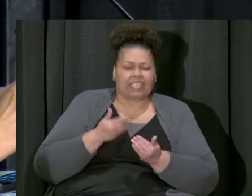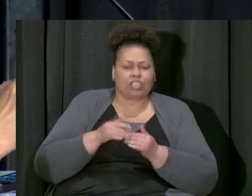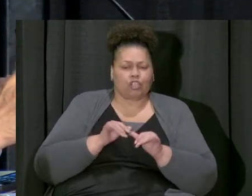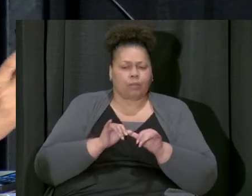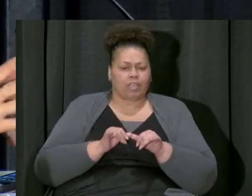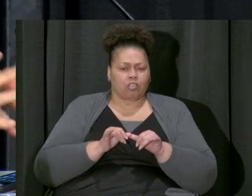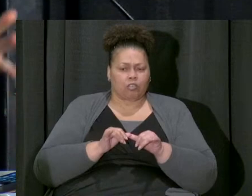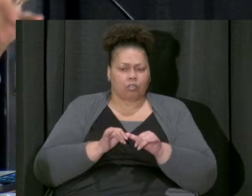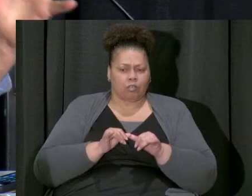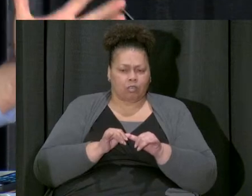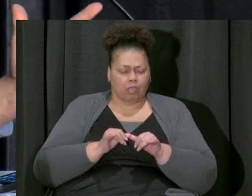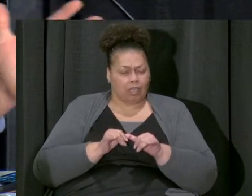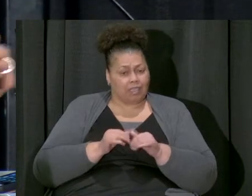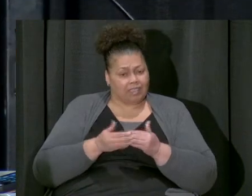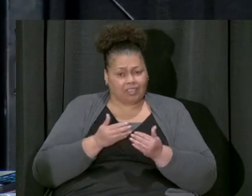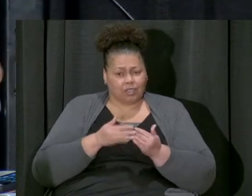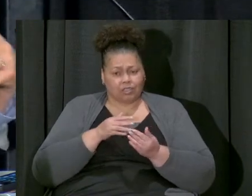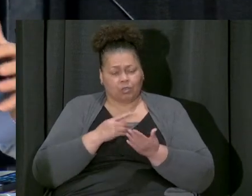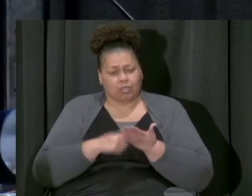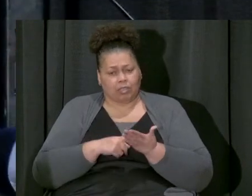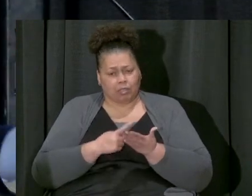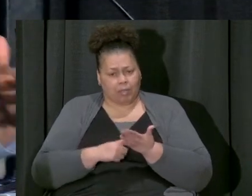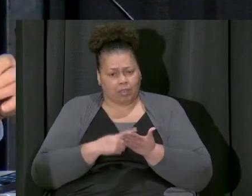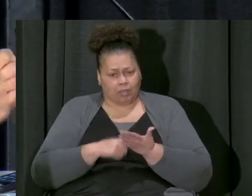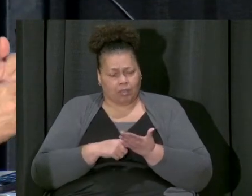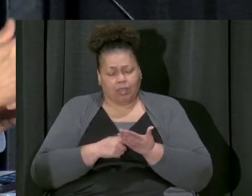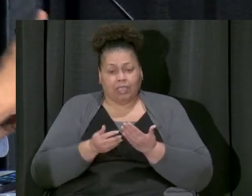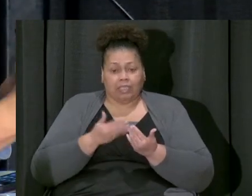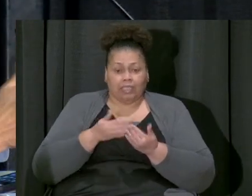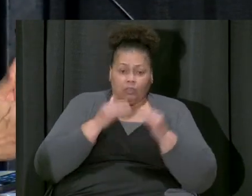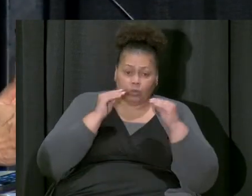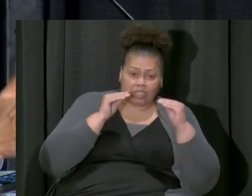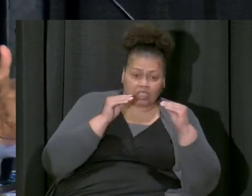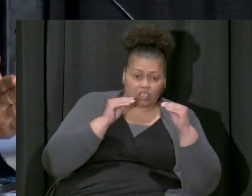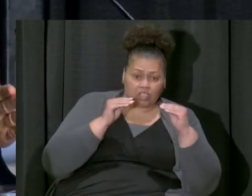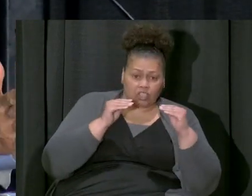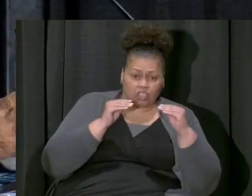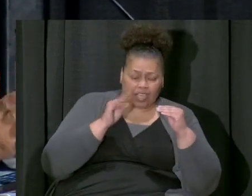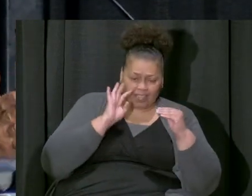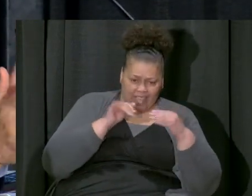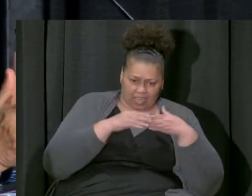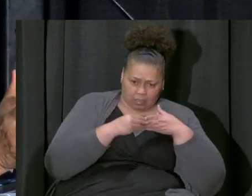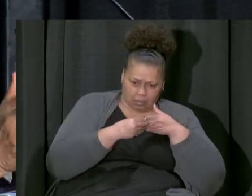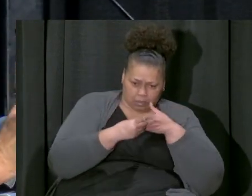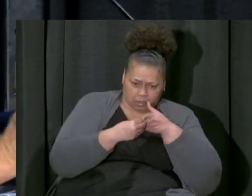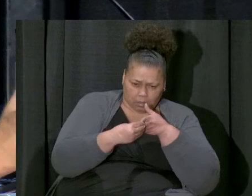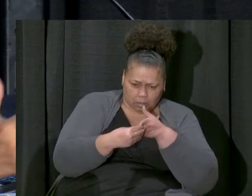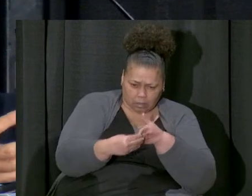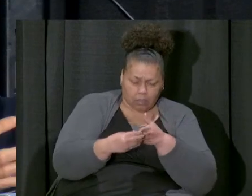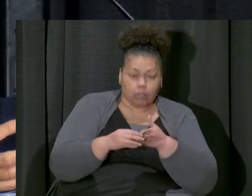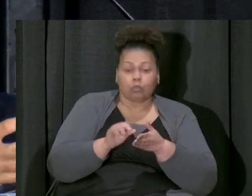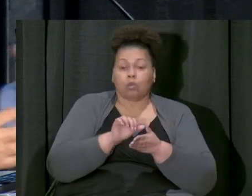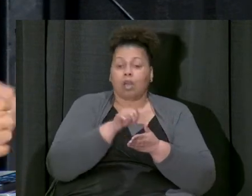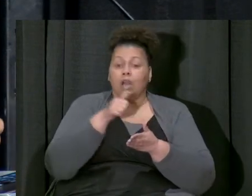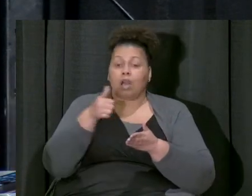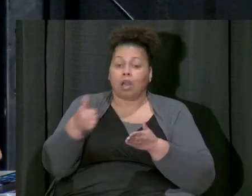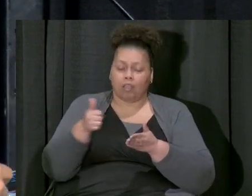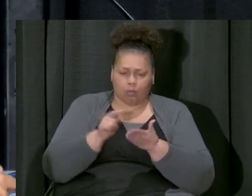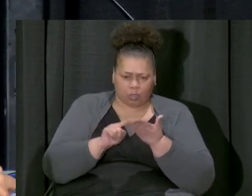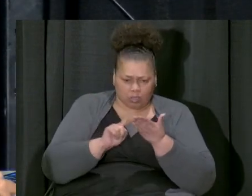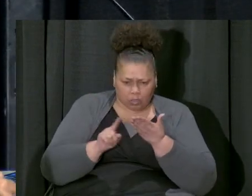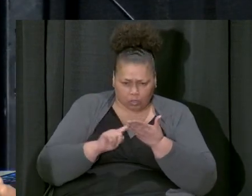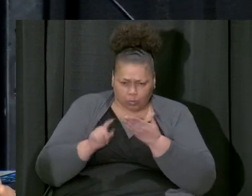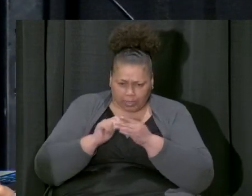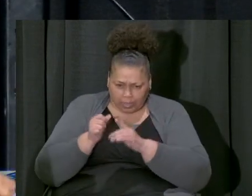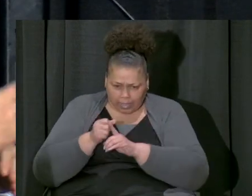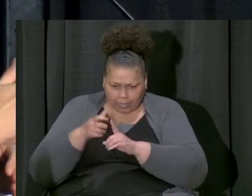measure and then easier to talk about and then easier to teach. And then they often lead us into other branches of research that we can expand on from there.